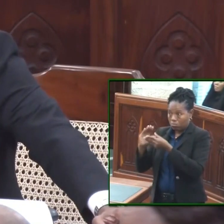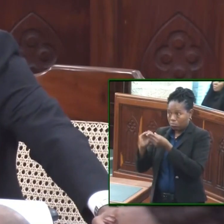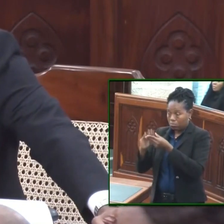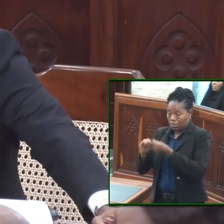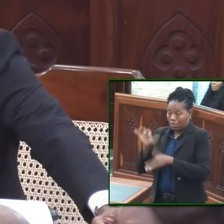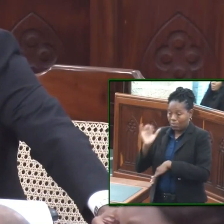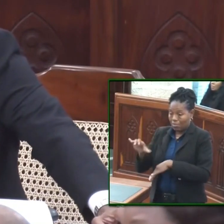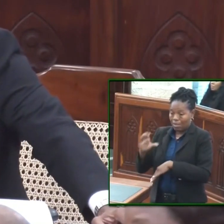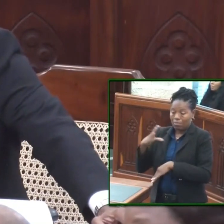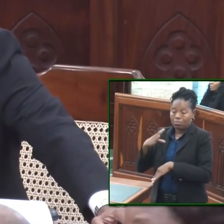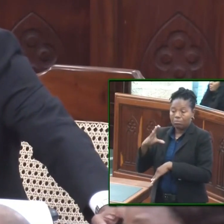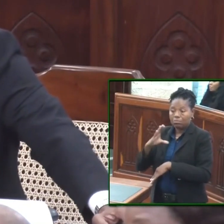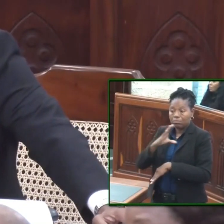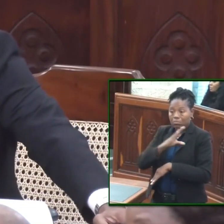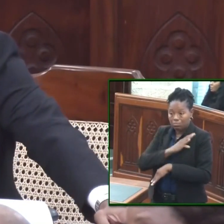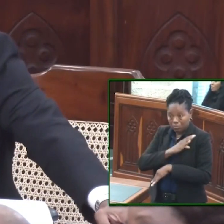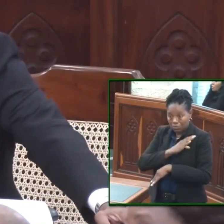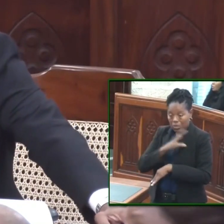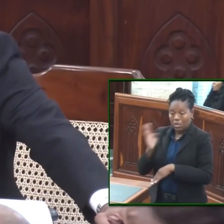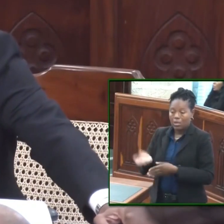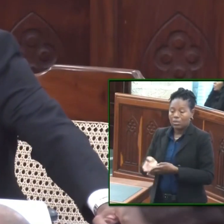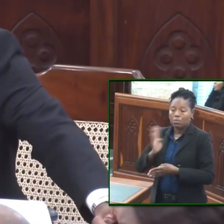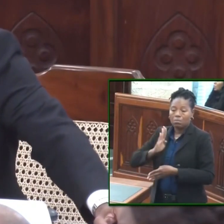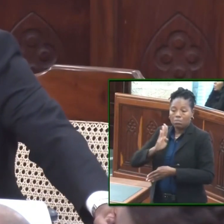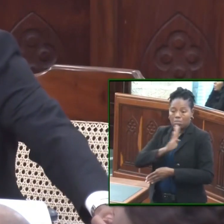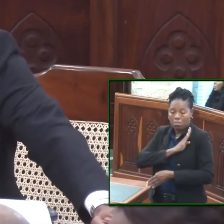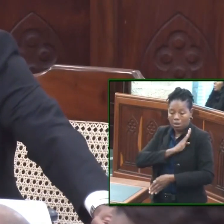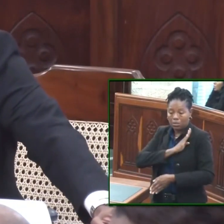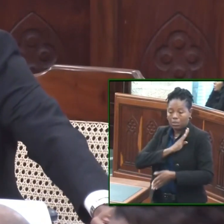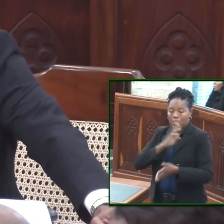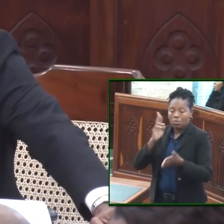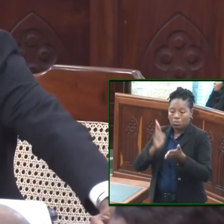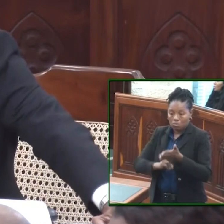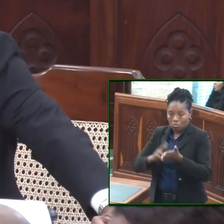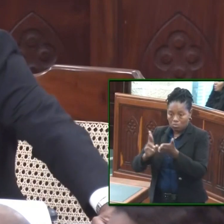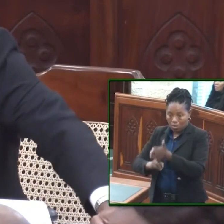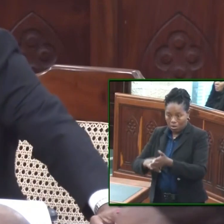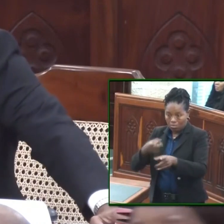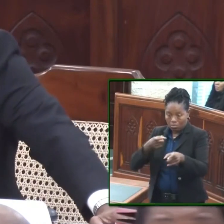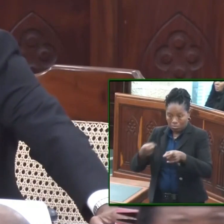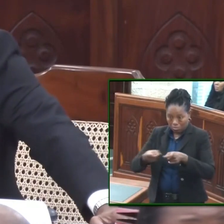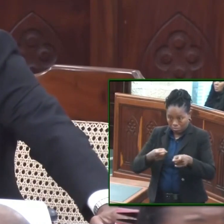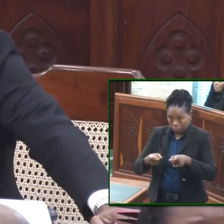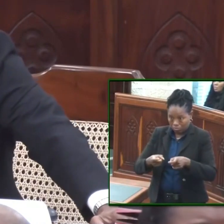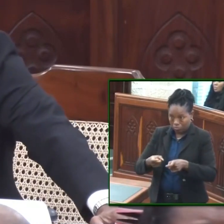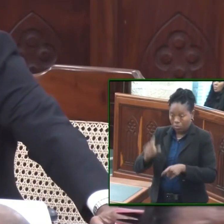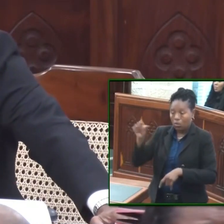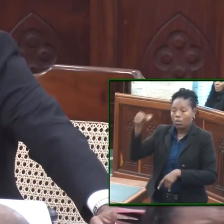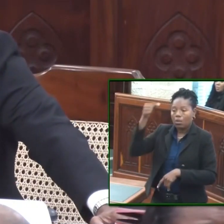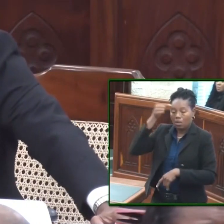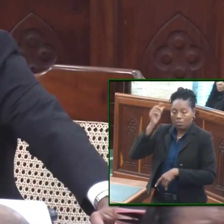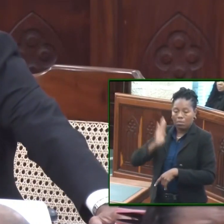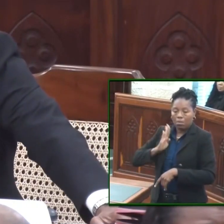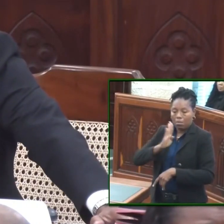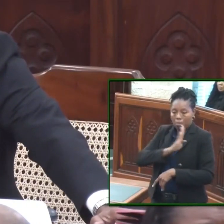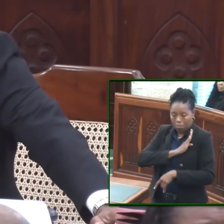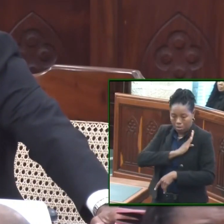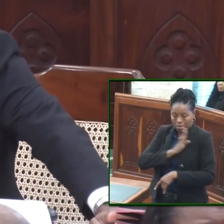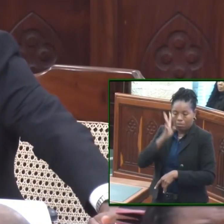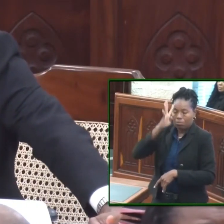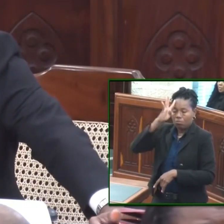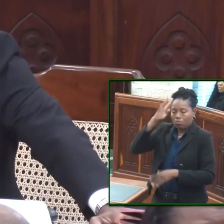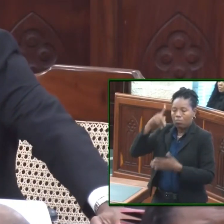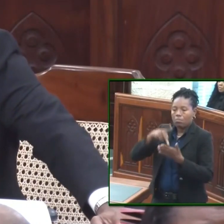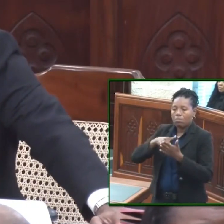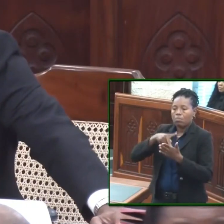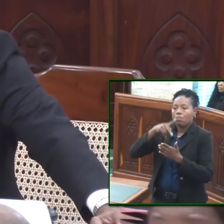Trading Commission is a regulatory body. The government is a body that creates policy. And the